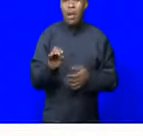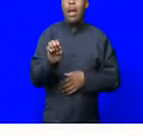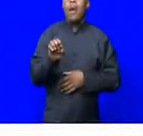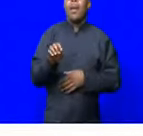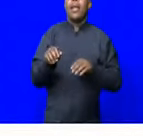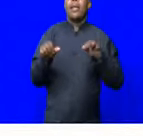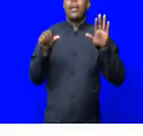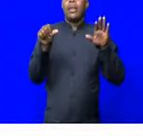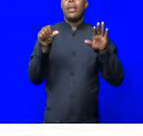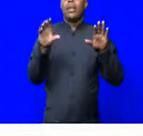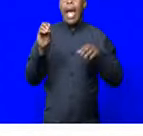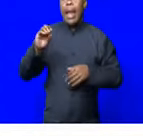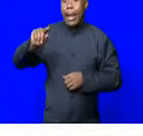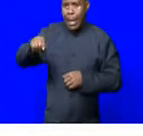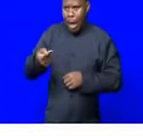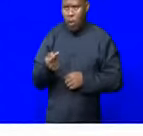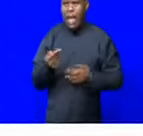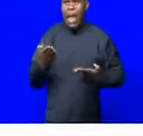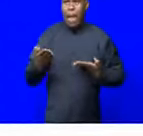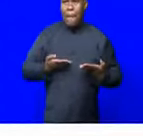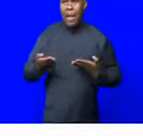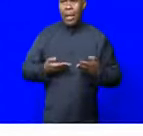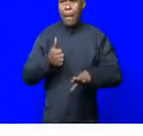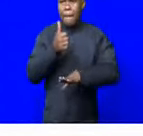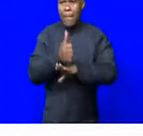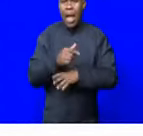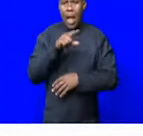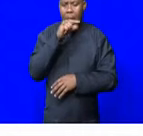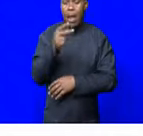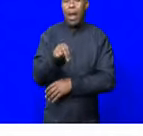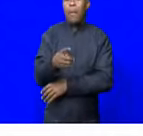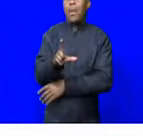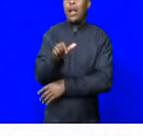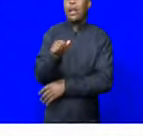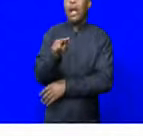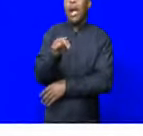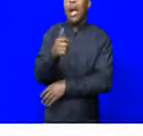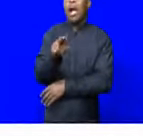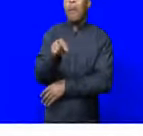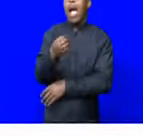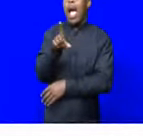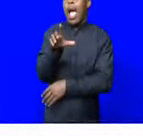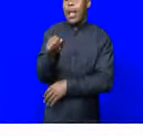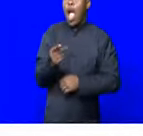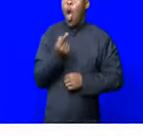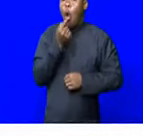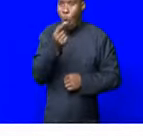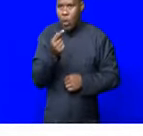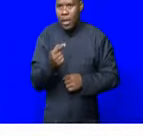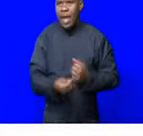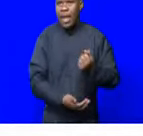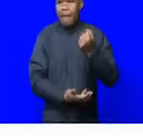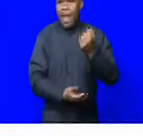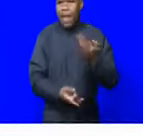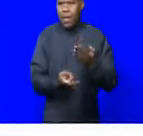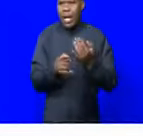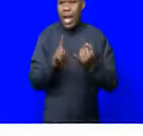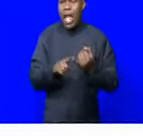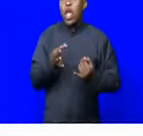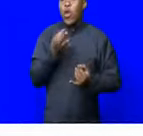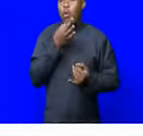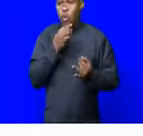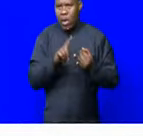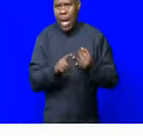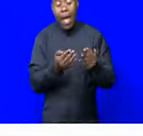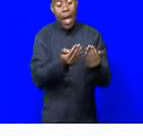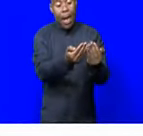According to the chairperson of the SEL, Jethro Ndlangamandla, the funds are meant to help in empowering young people and develop the